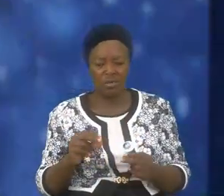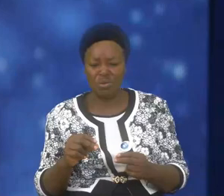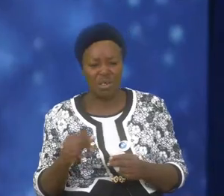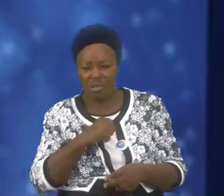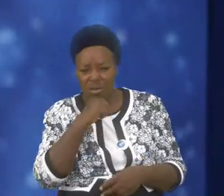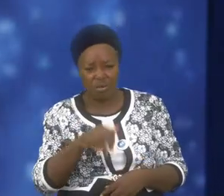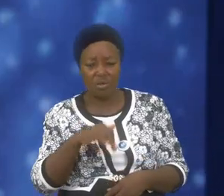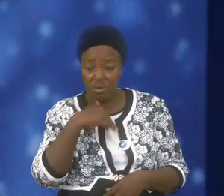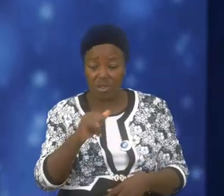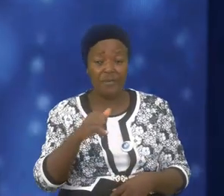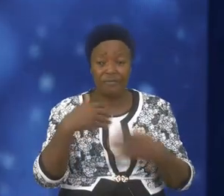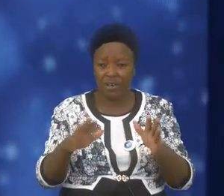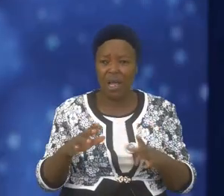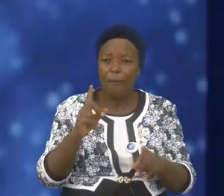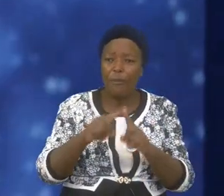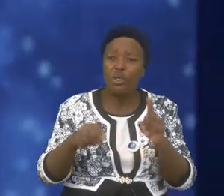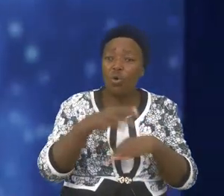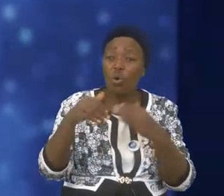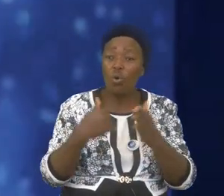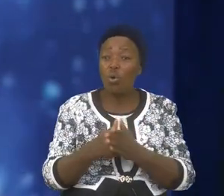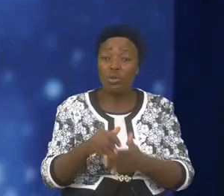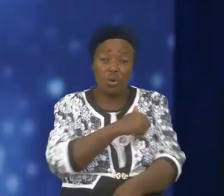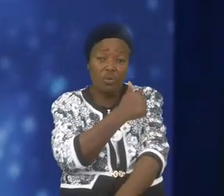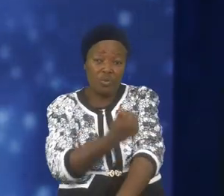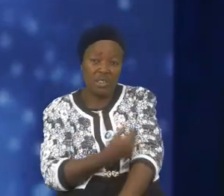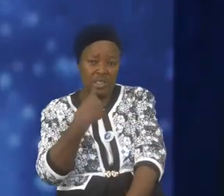of diseases, that they have more than